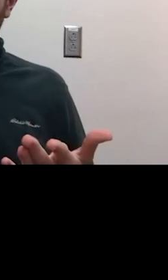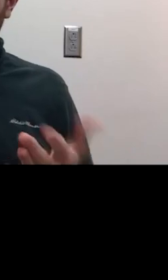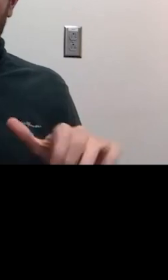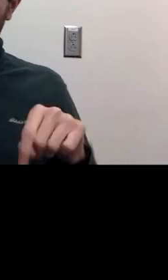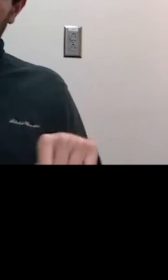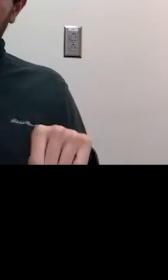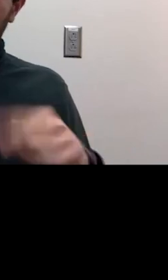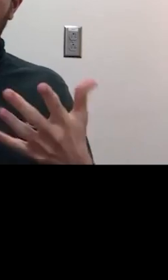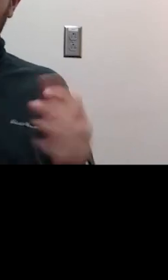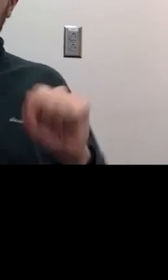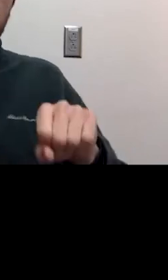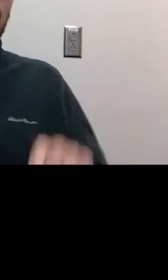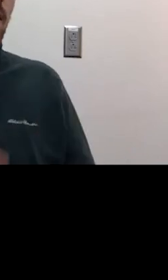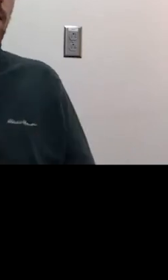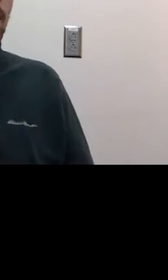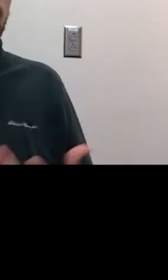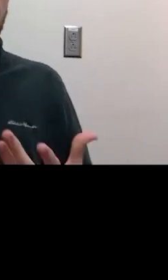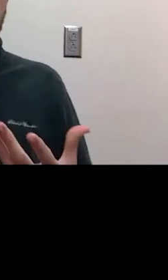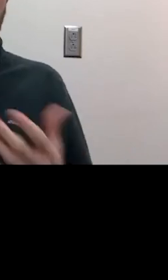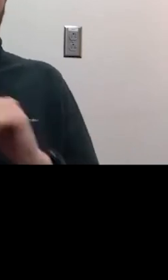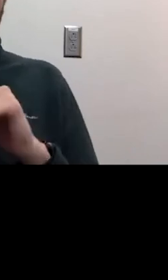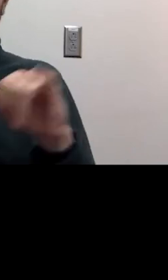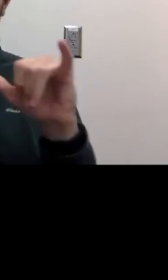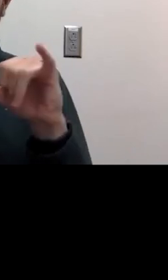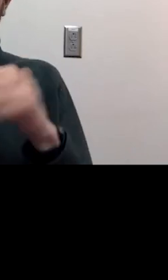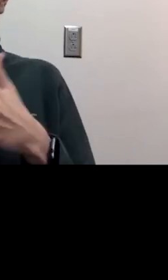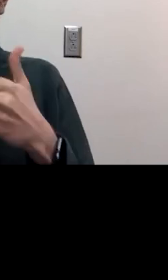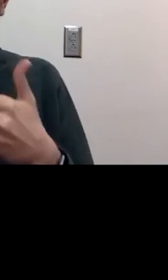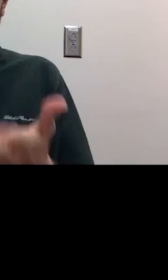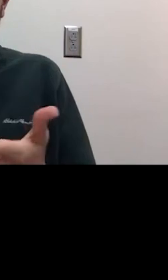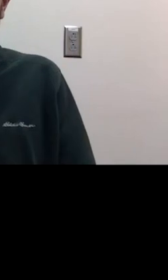are the potential benefits? How do we measure the outcomes? How